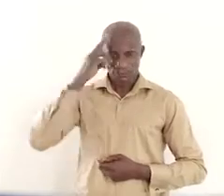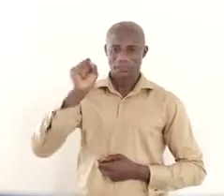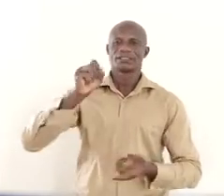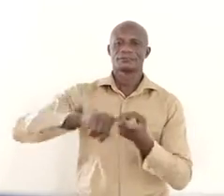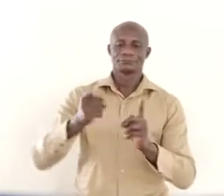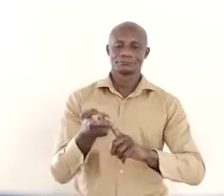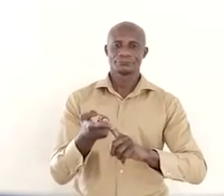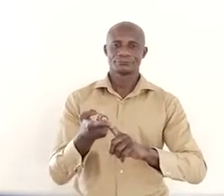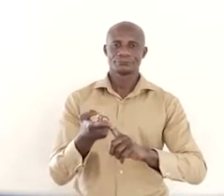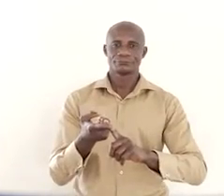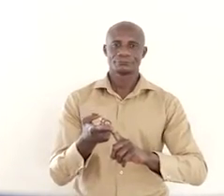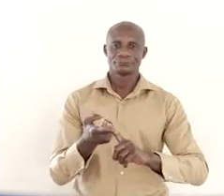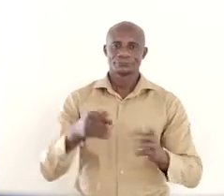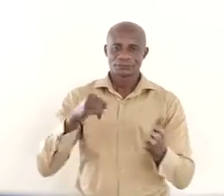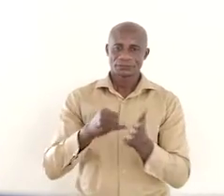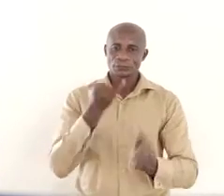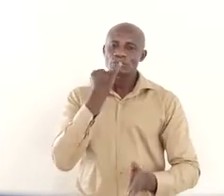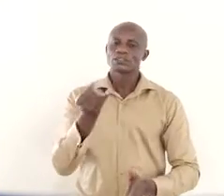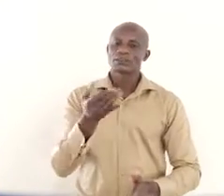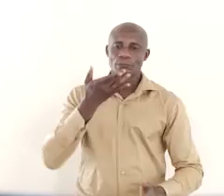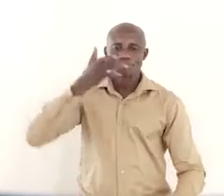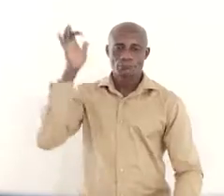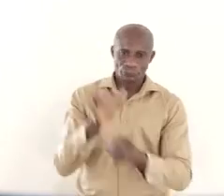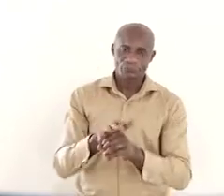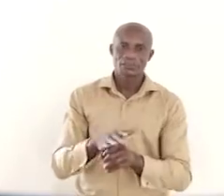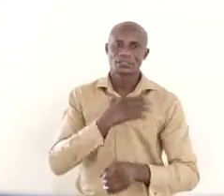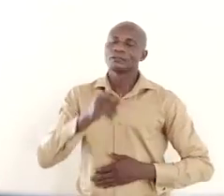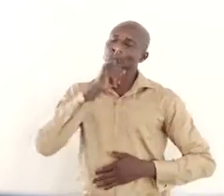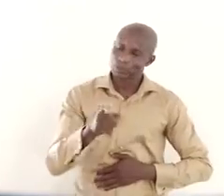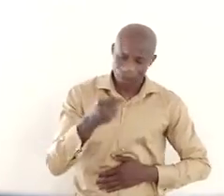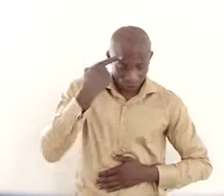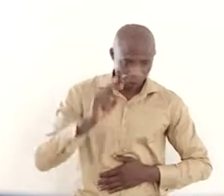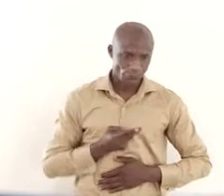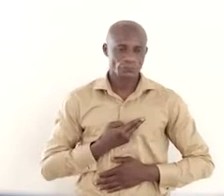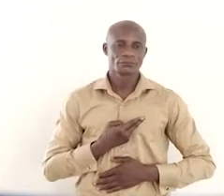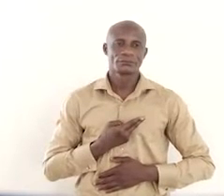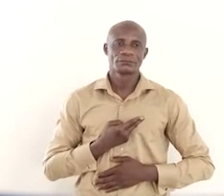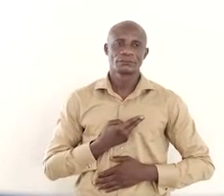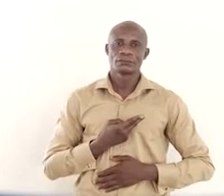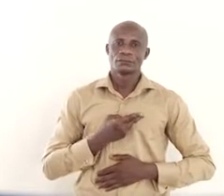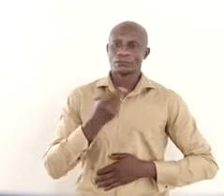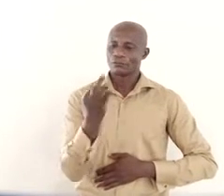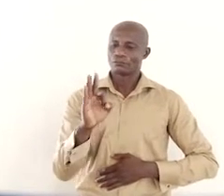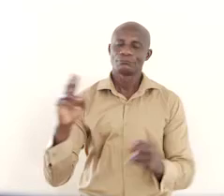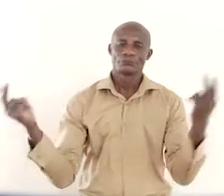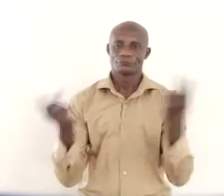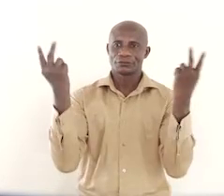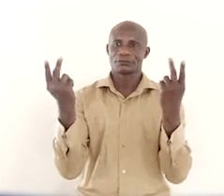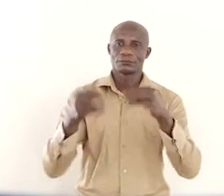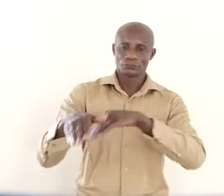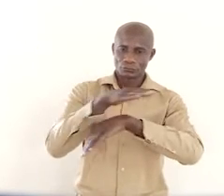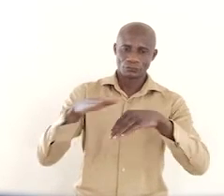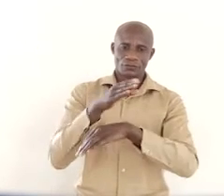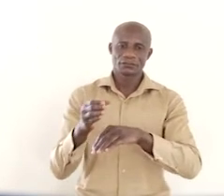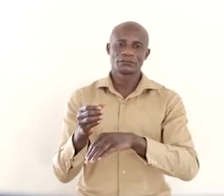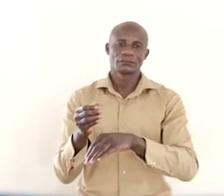his friends. It is the promise and the assurance for us of victory